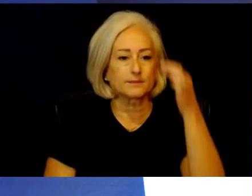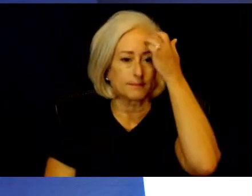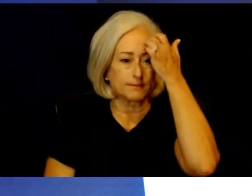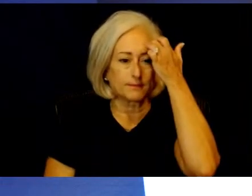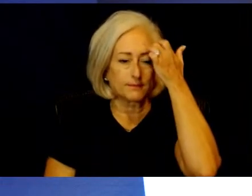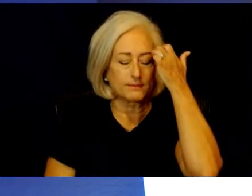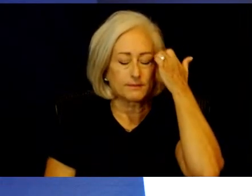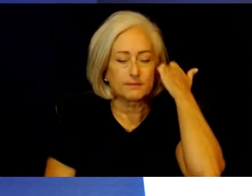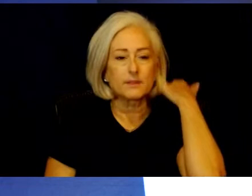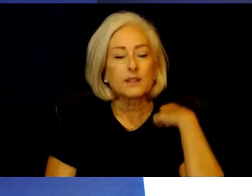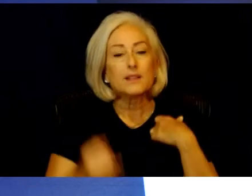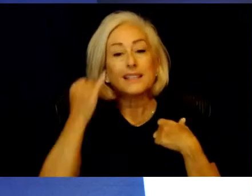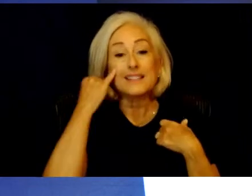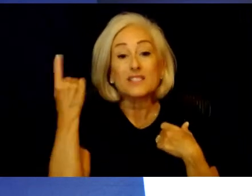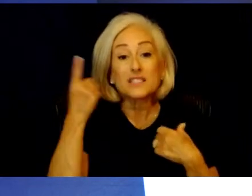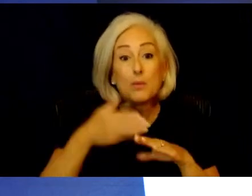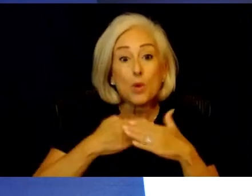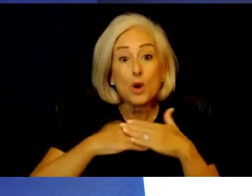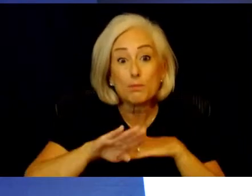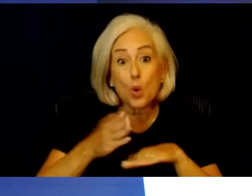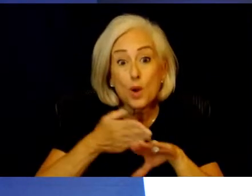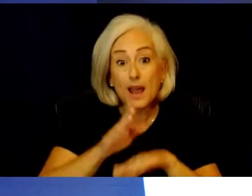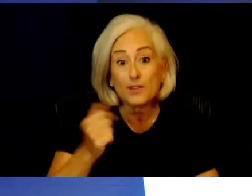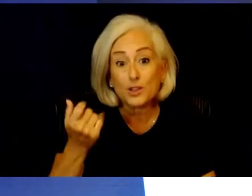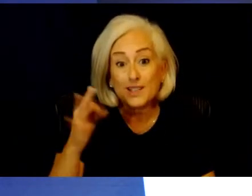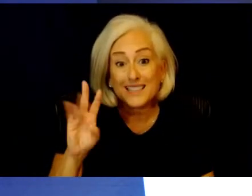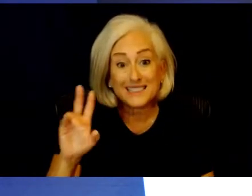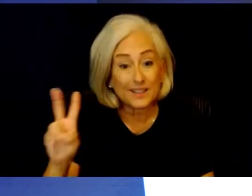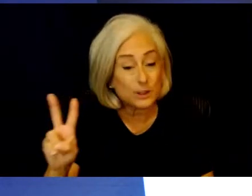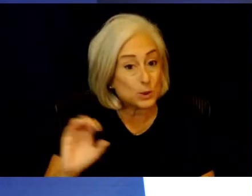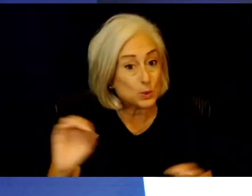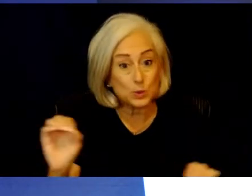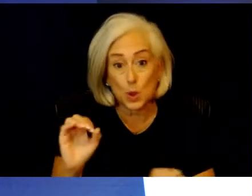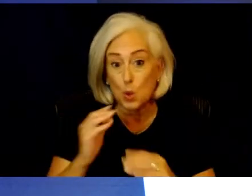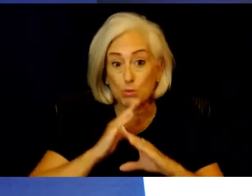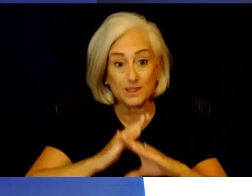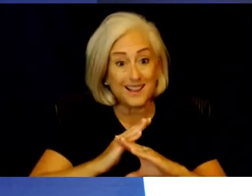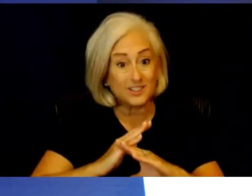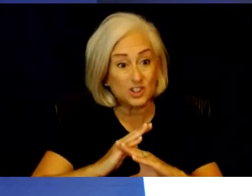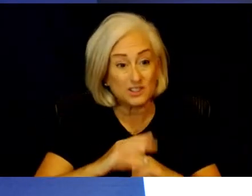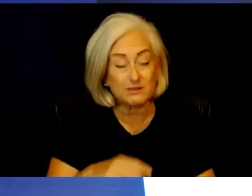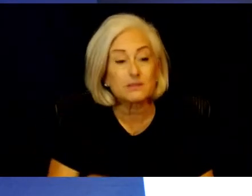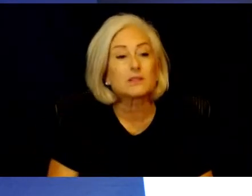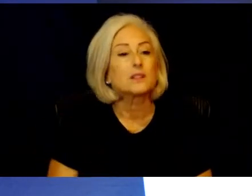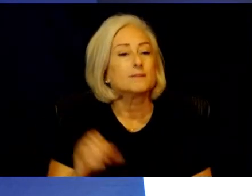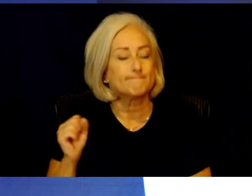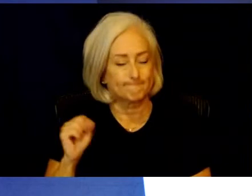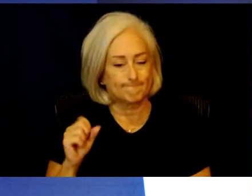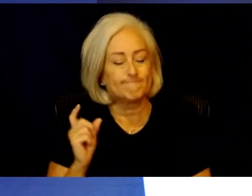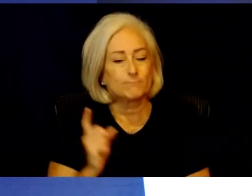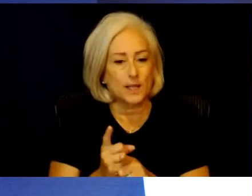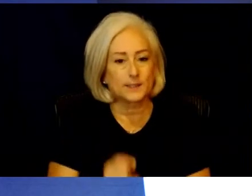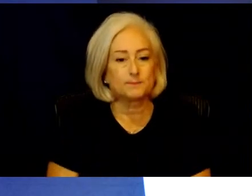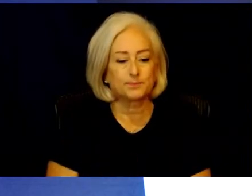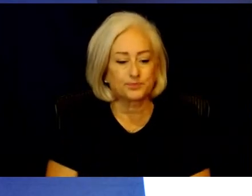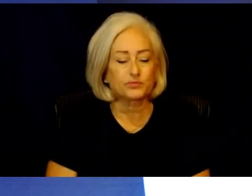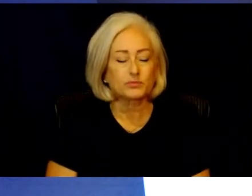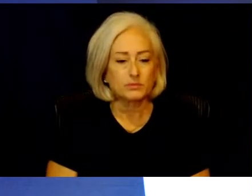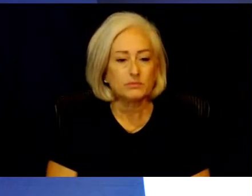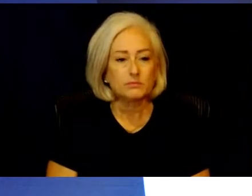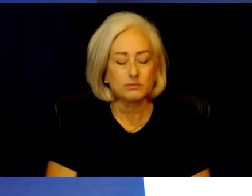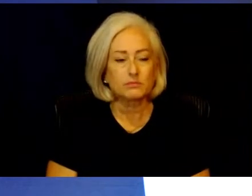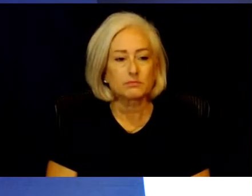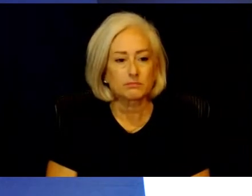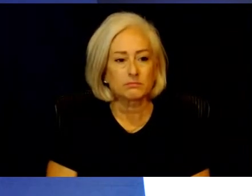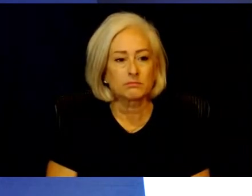after 72, Yeah. no protection unless you've gotten the vaccine? Correct. Because of the monkeypox? Yeah. And along those